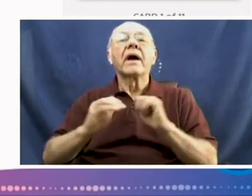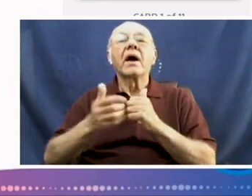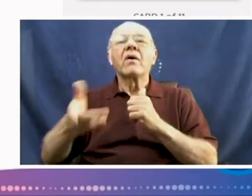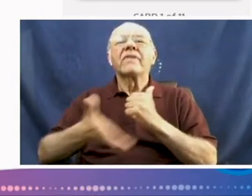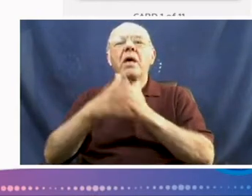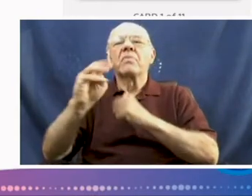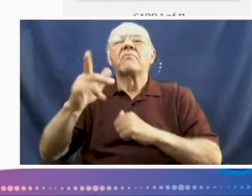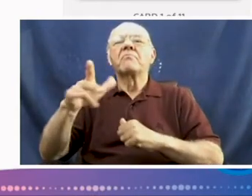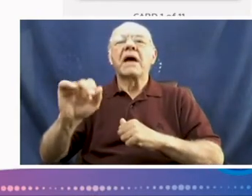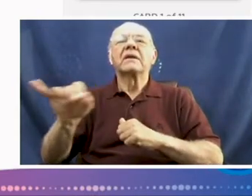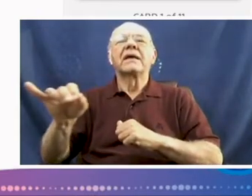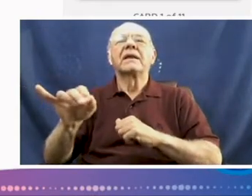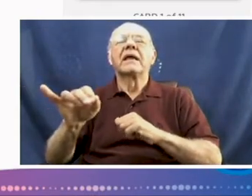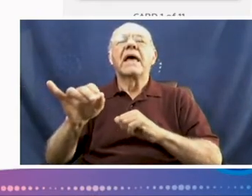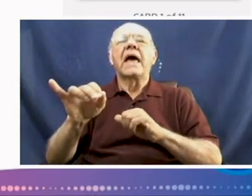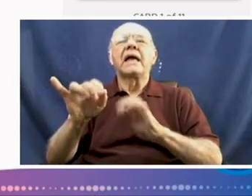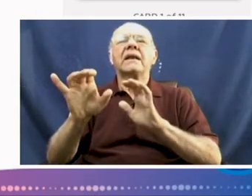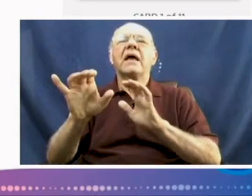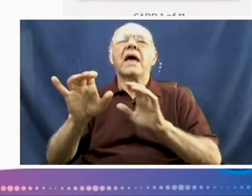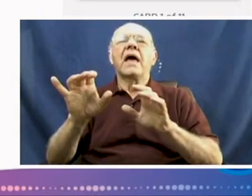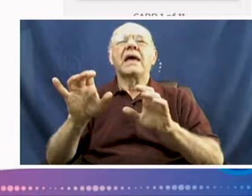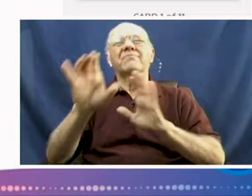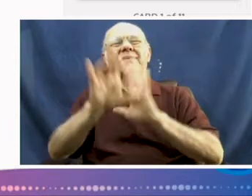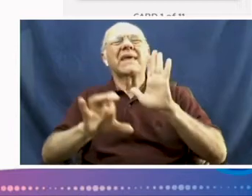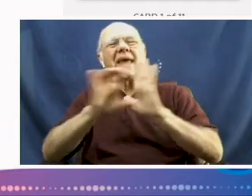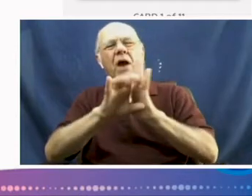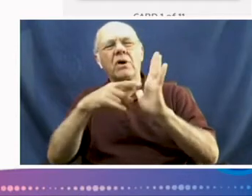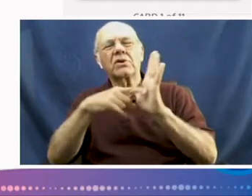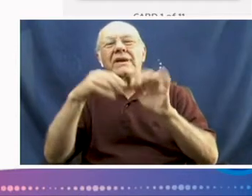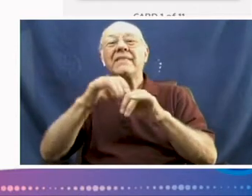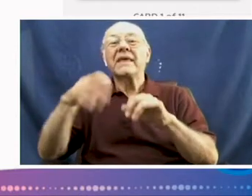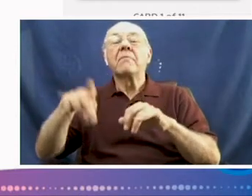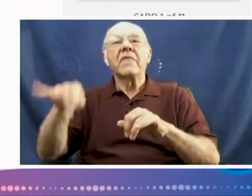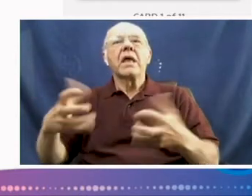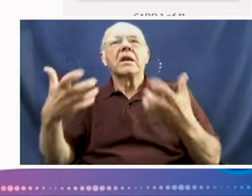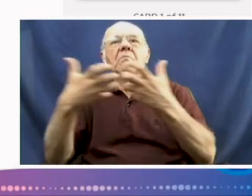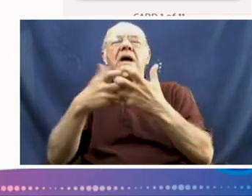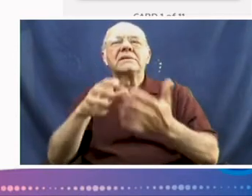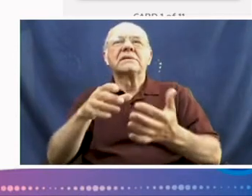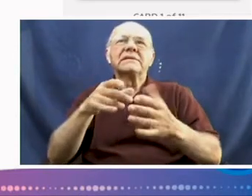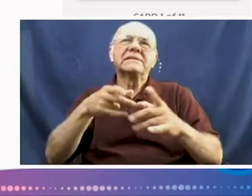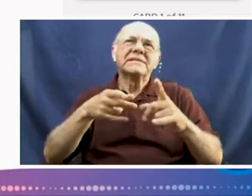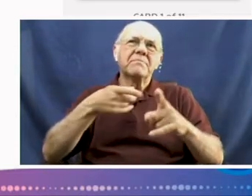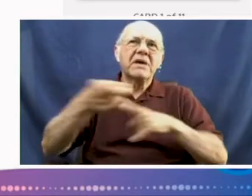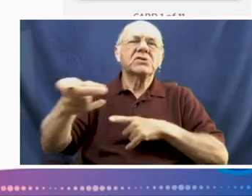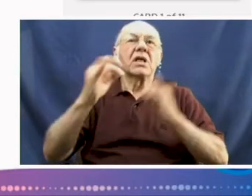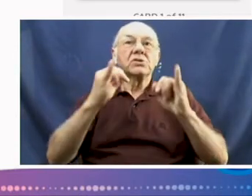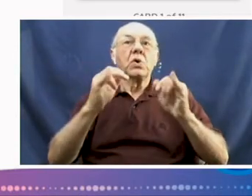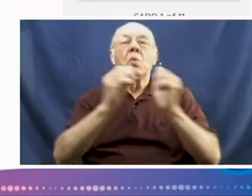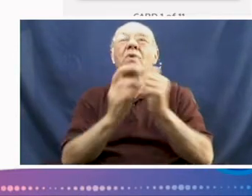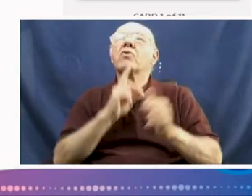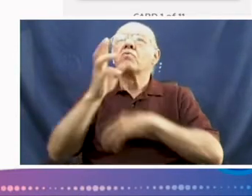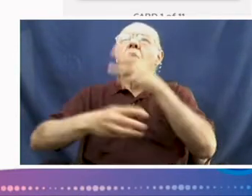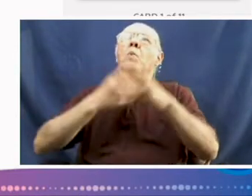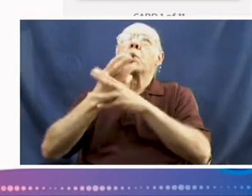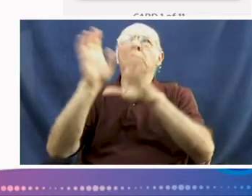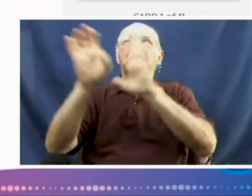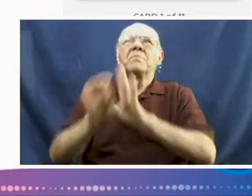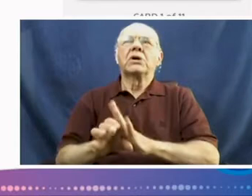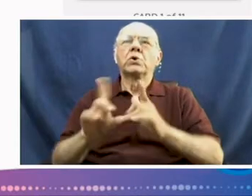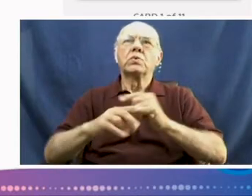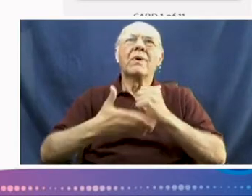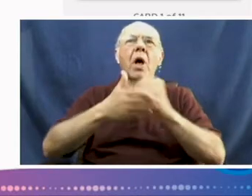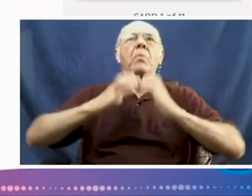illustrated character within the app. The app combines a specialized instruction with real-world images to aid customers who could use